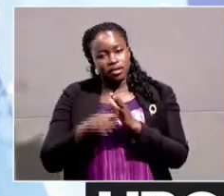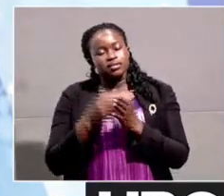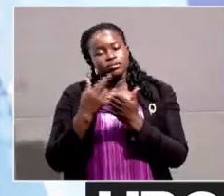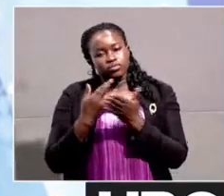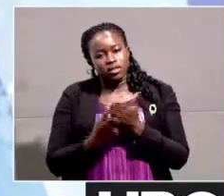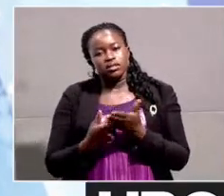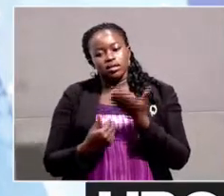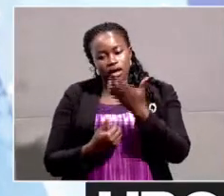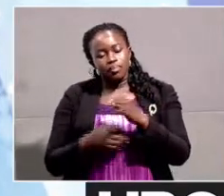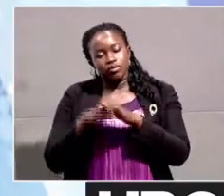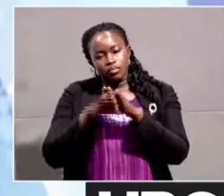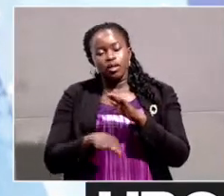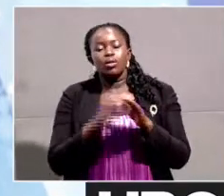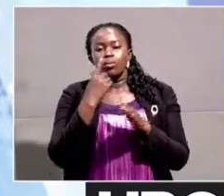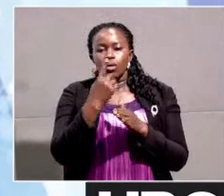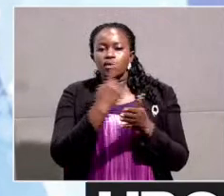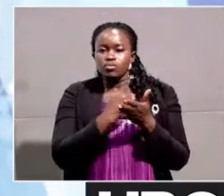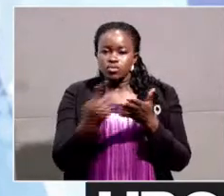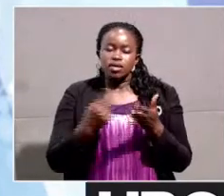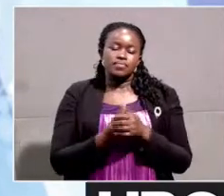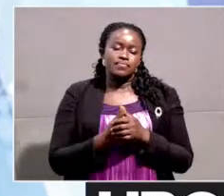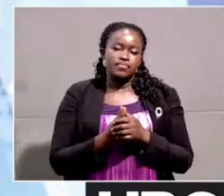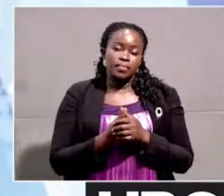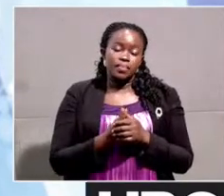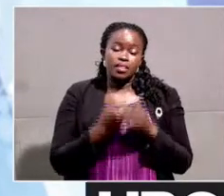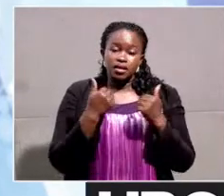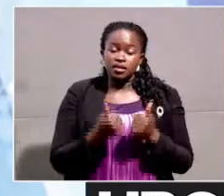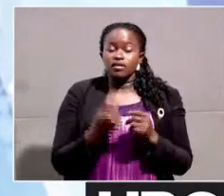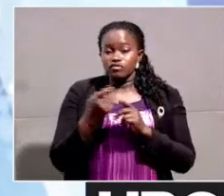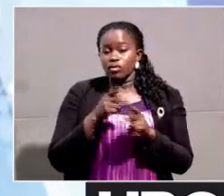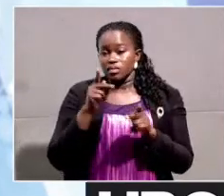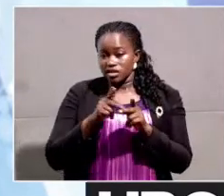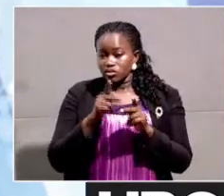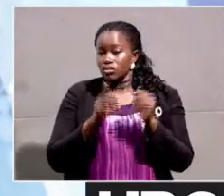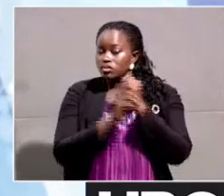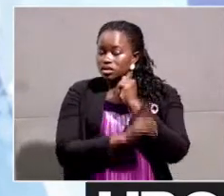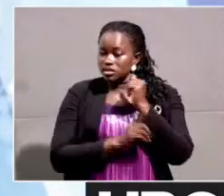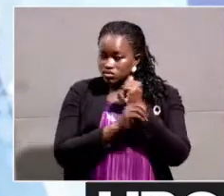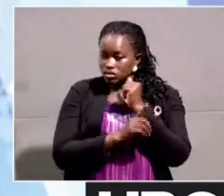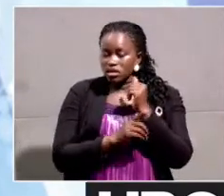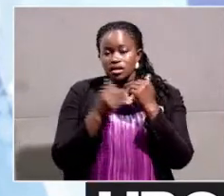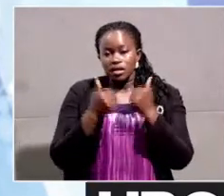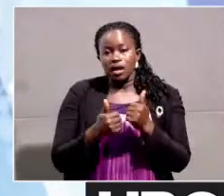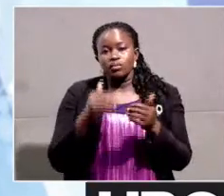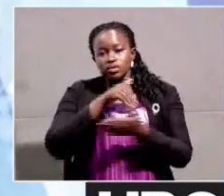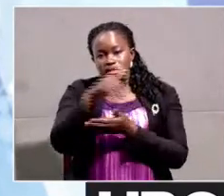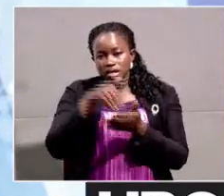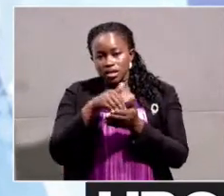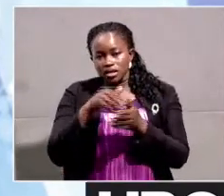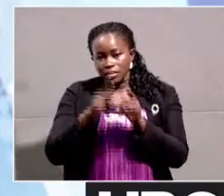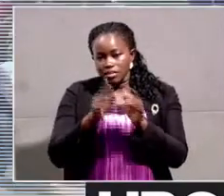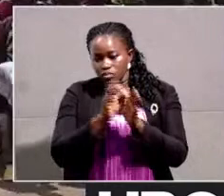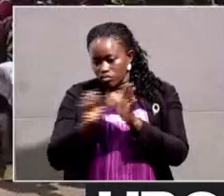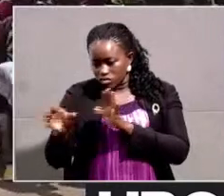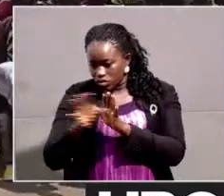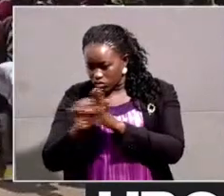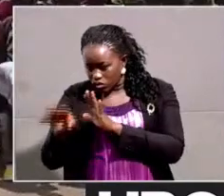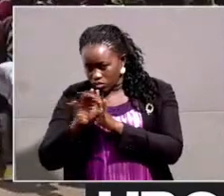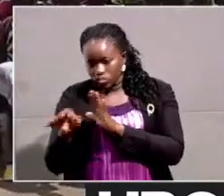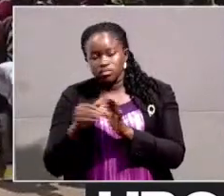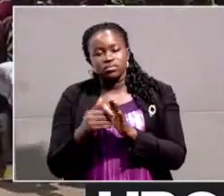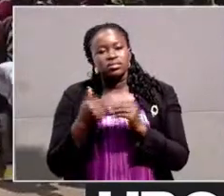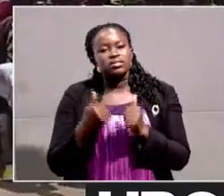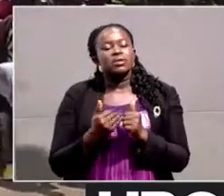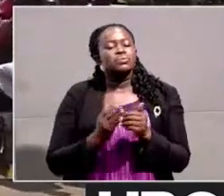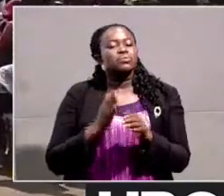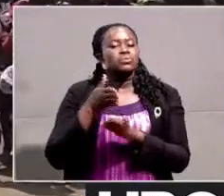registered in less than a week. As Philip Aguta reports from Kisoro district, the isolation center is overwhelmed.